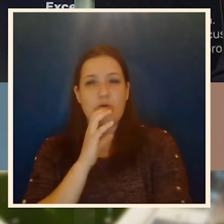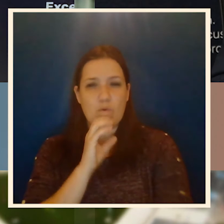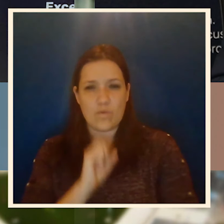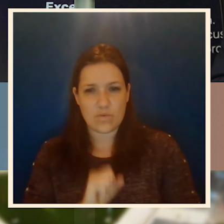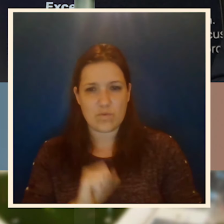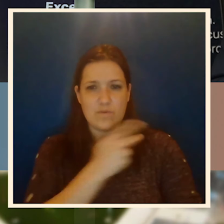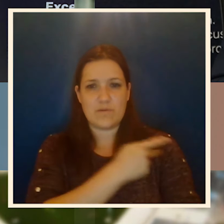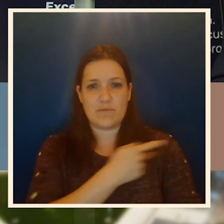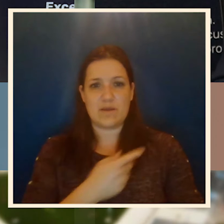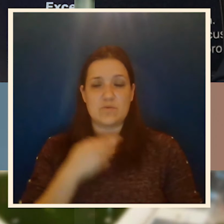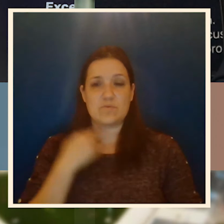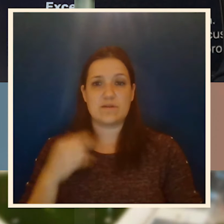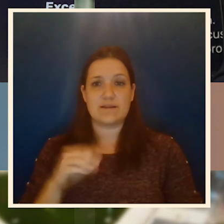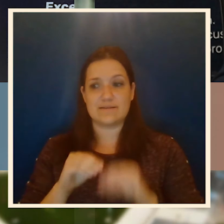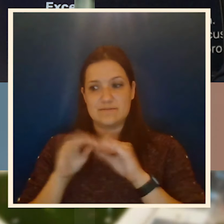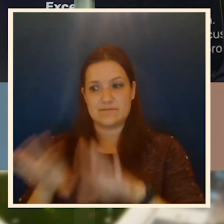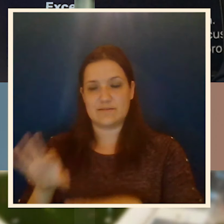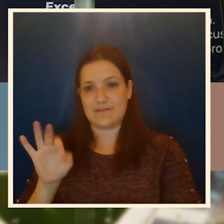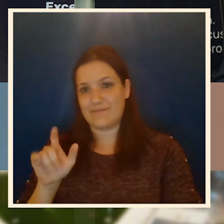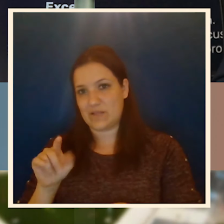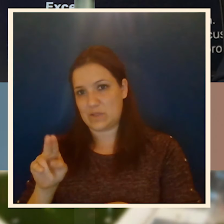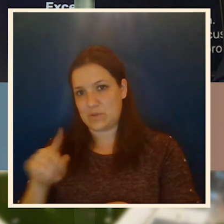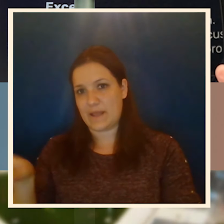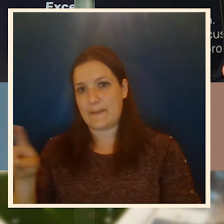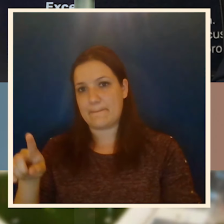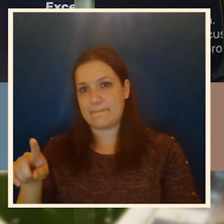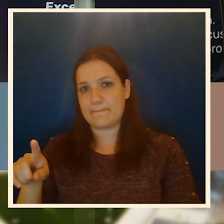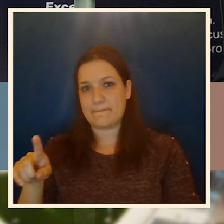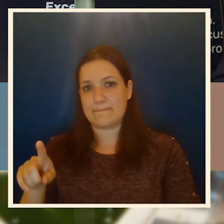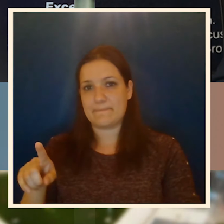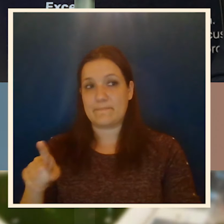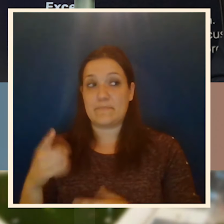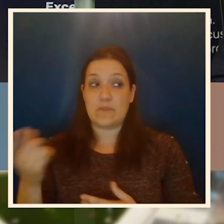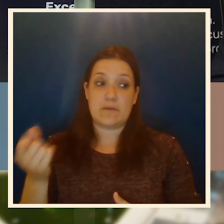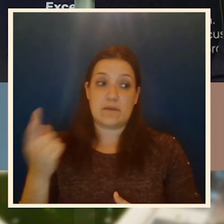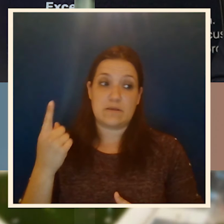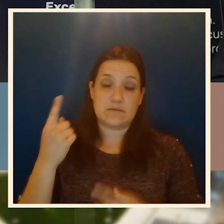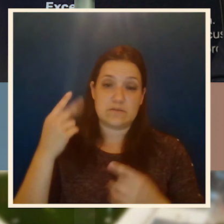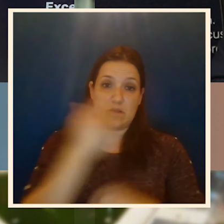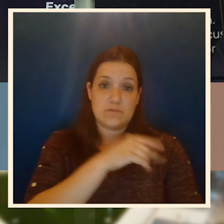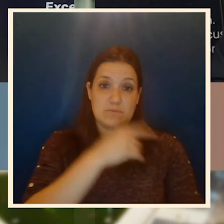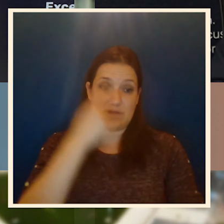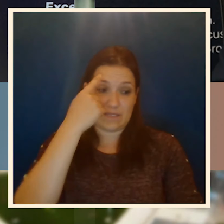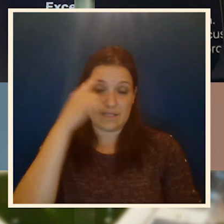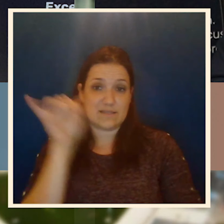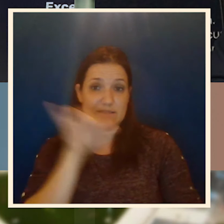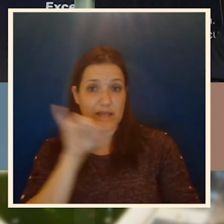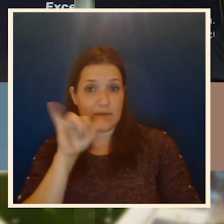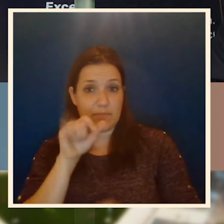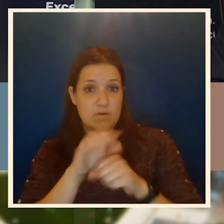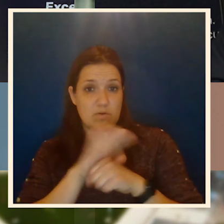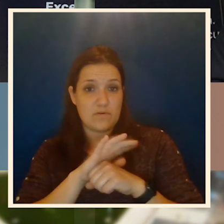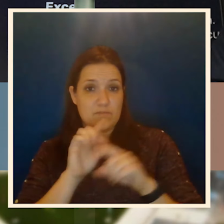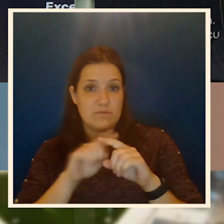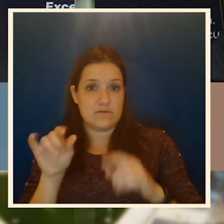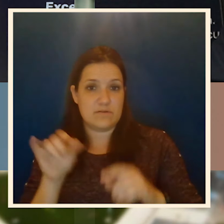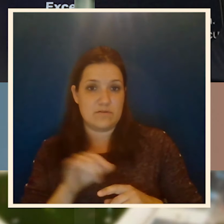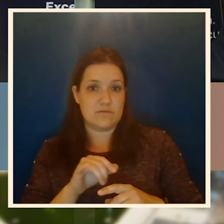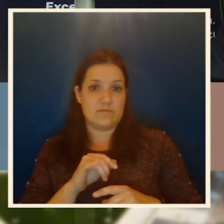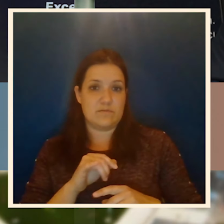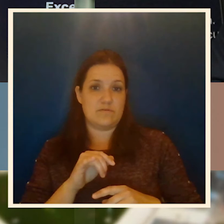those unvaccinated, oftentimes elderly patients at risk and transmit the flu to them. So it makes sense